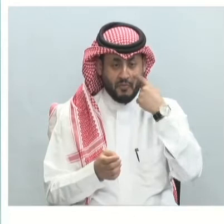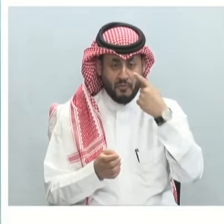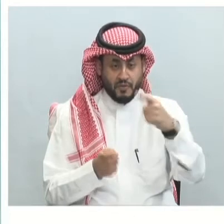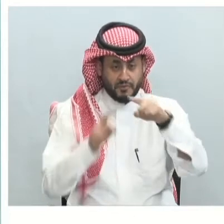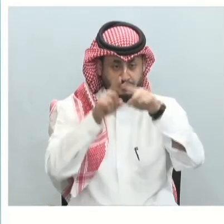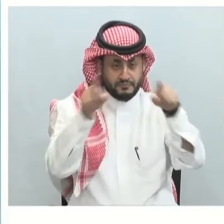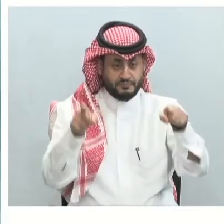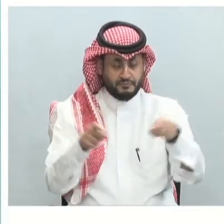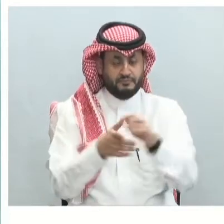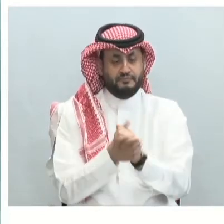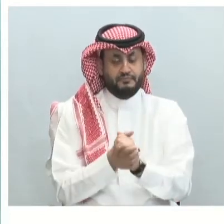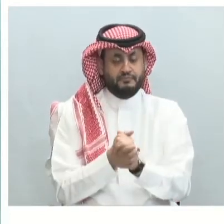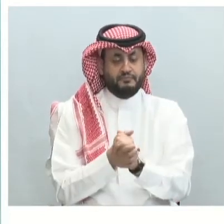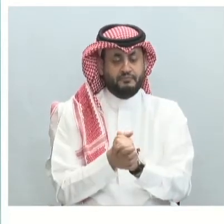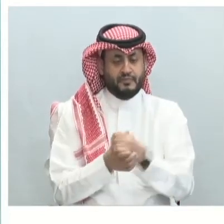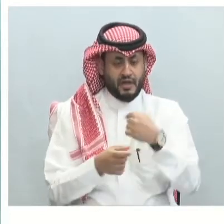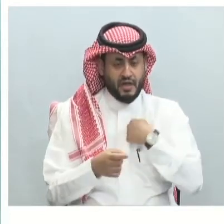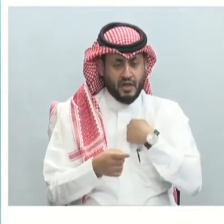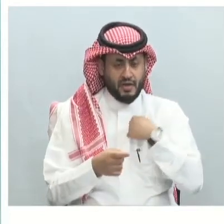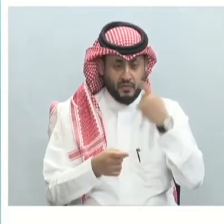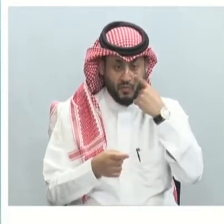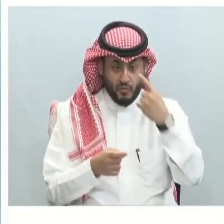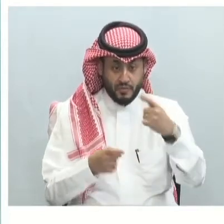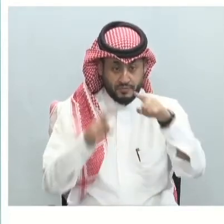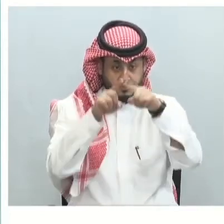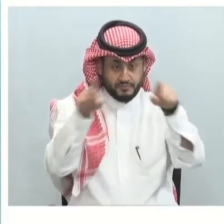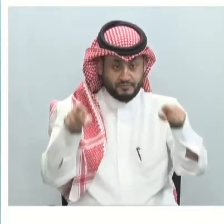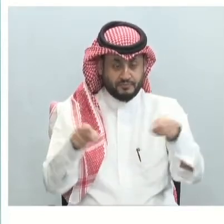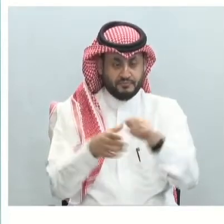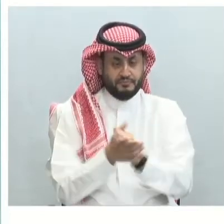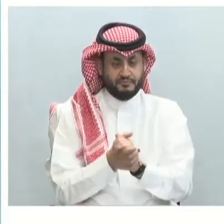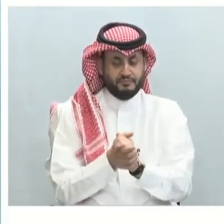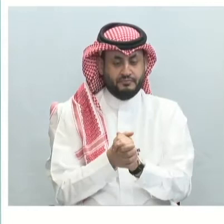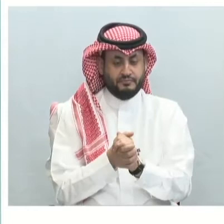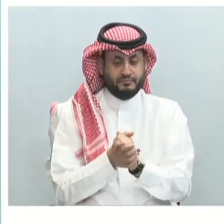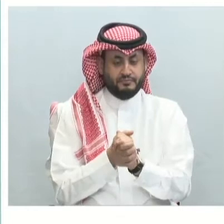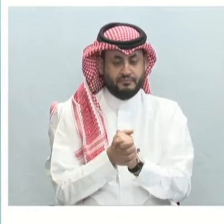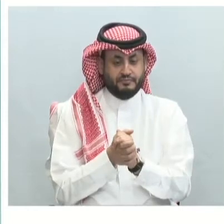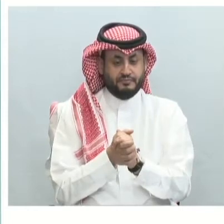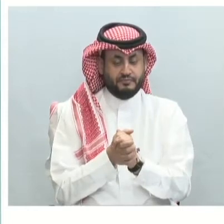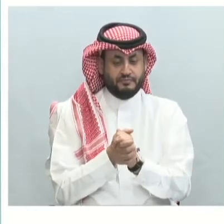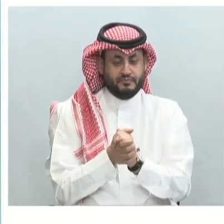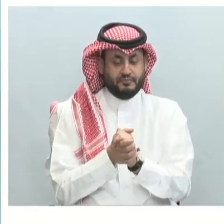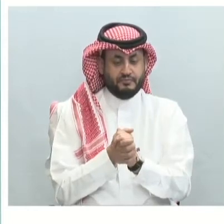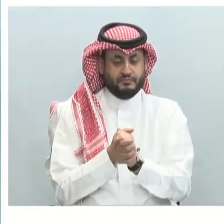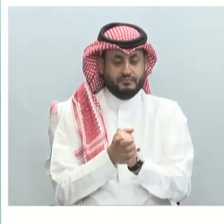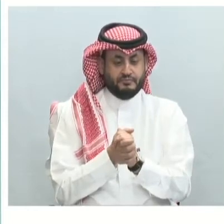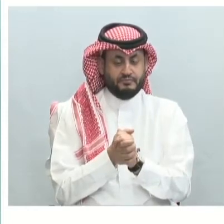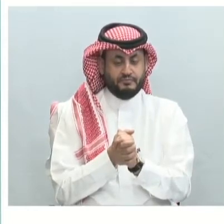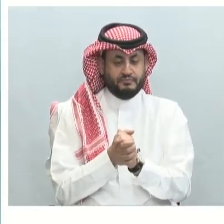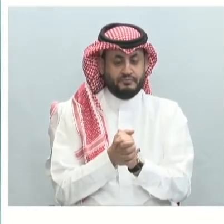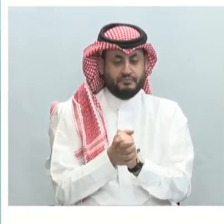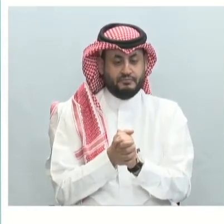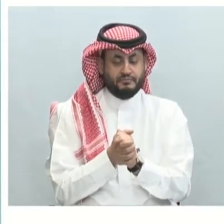TV. I'm watching TV. Okay, let's listen to it. I'm watching TV.